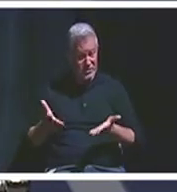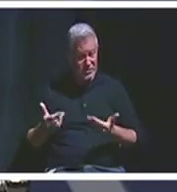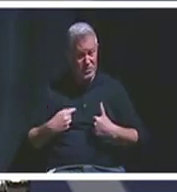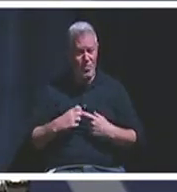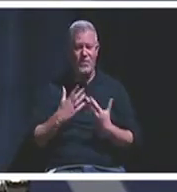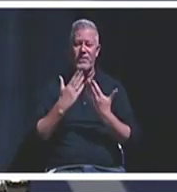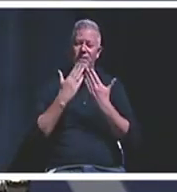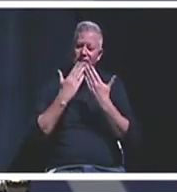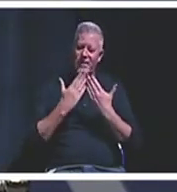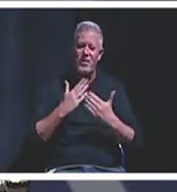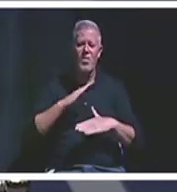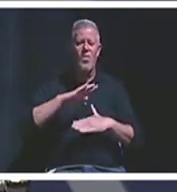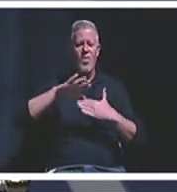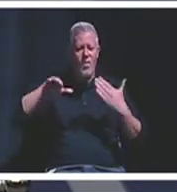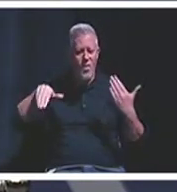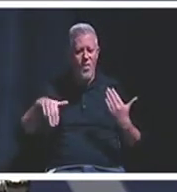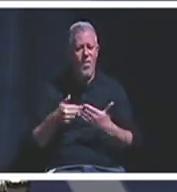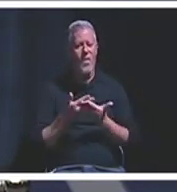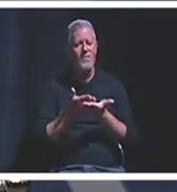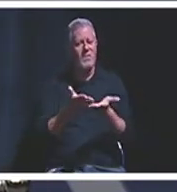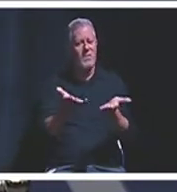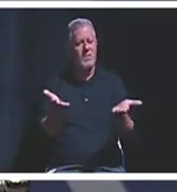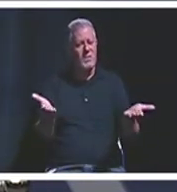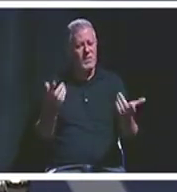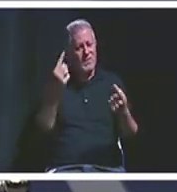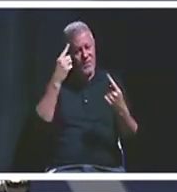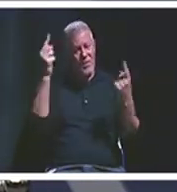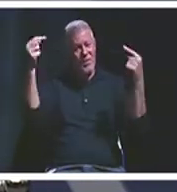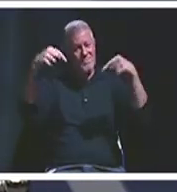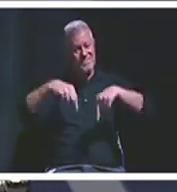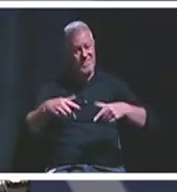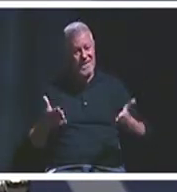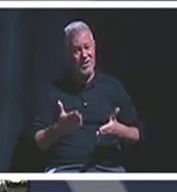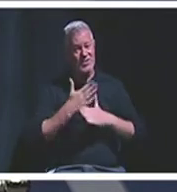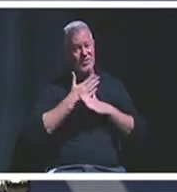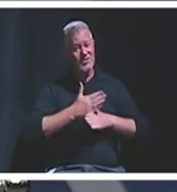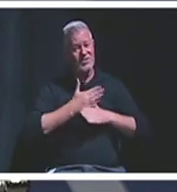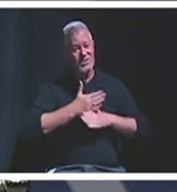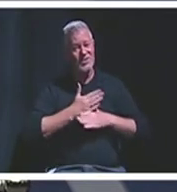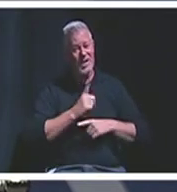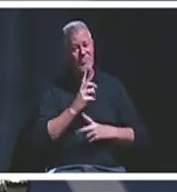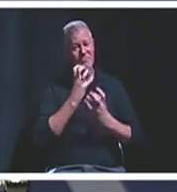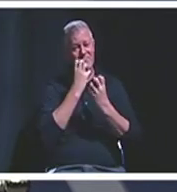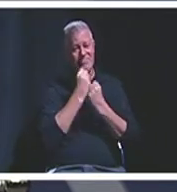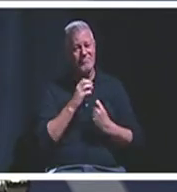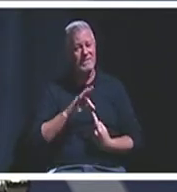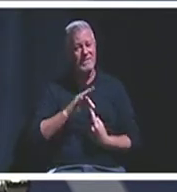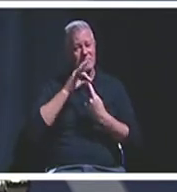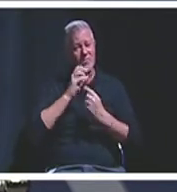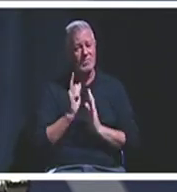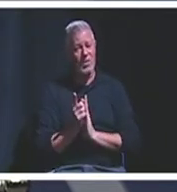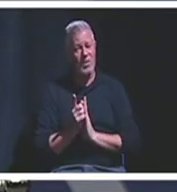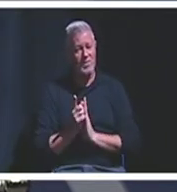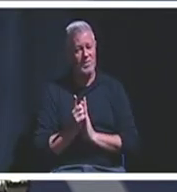thank all of you for being here and sharing this very special moment with us.